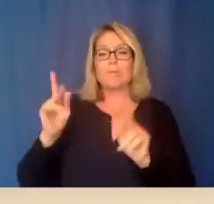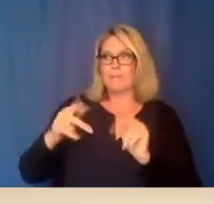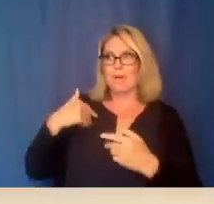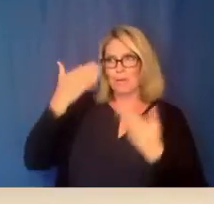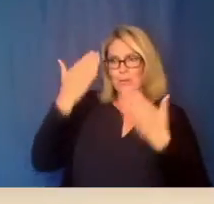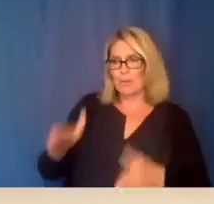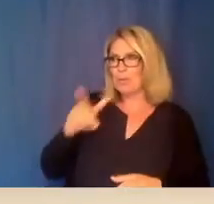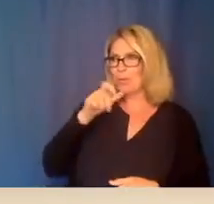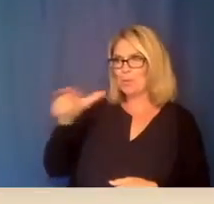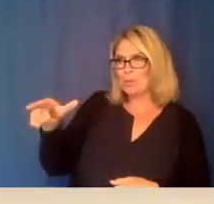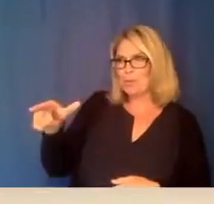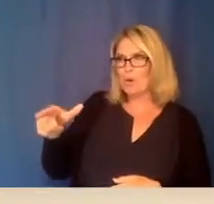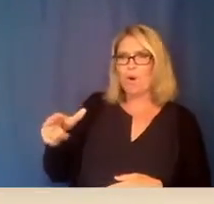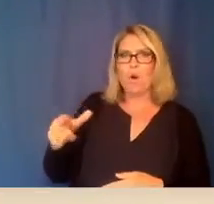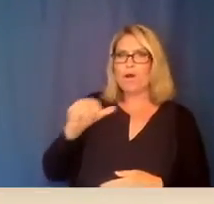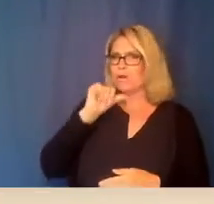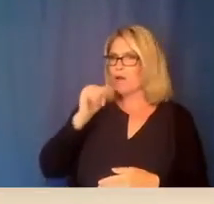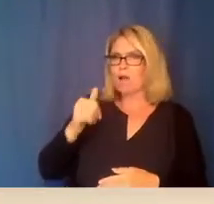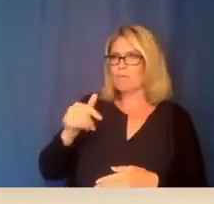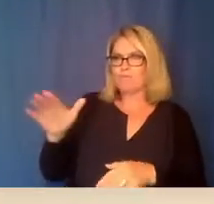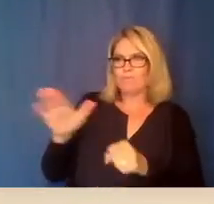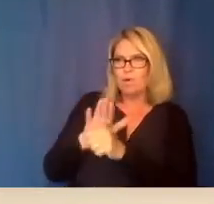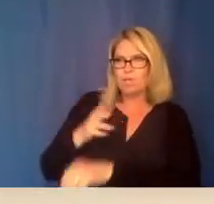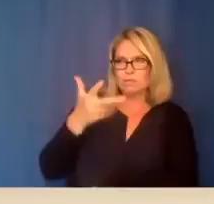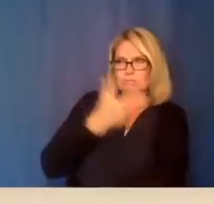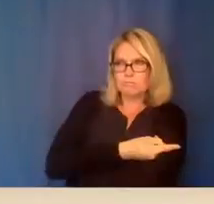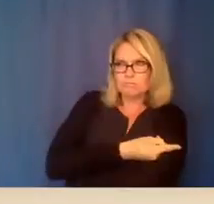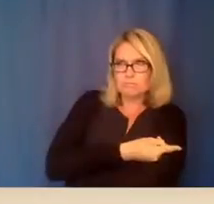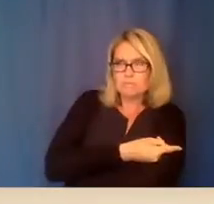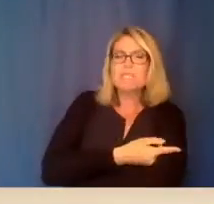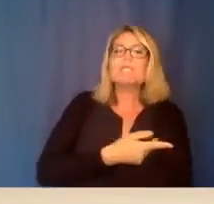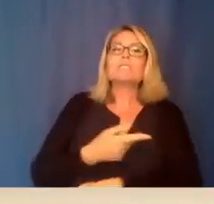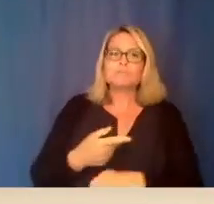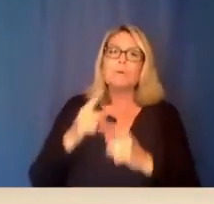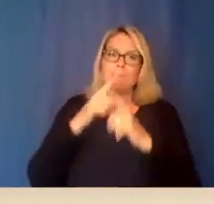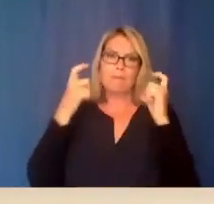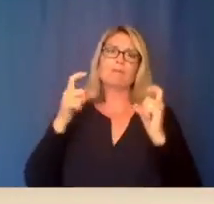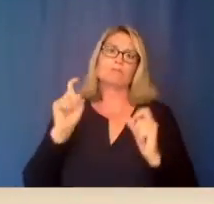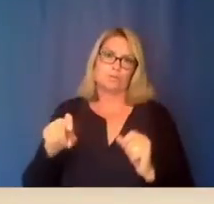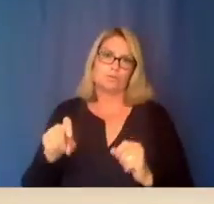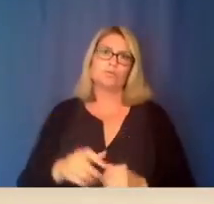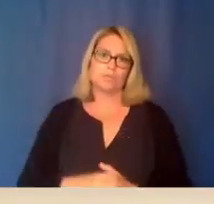know or who may not be fully protected against COVID-19.